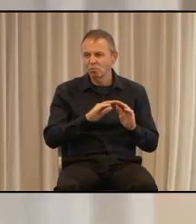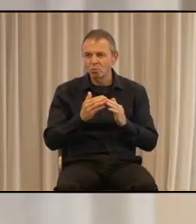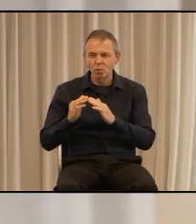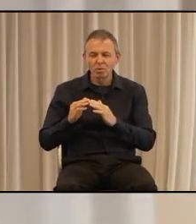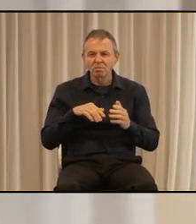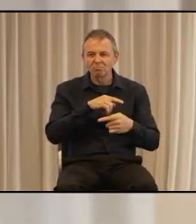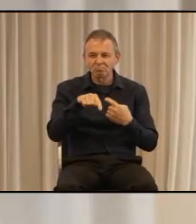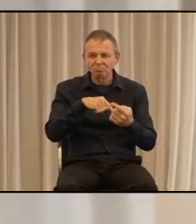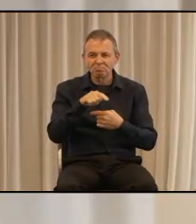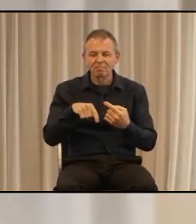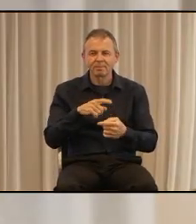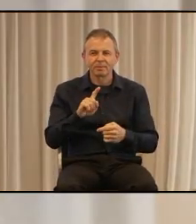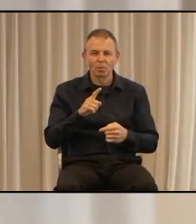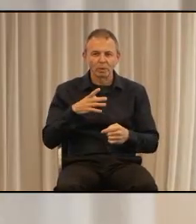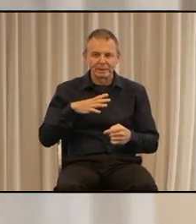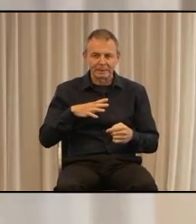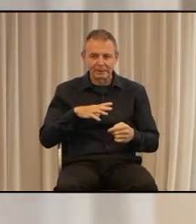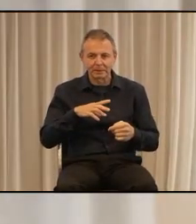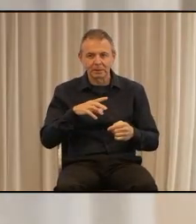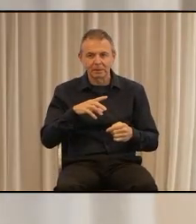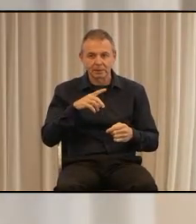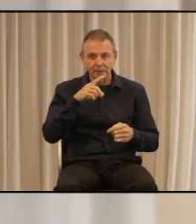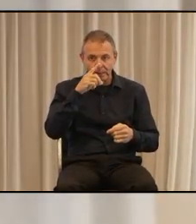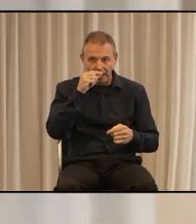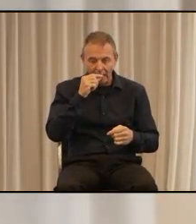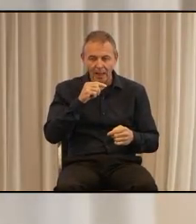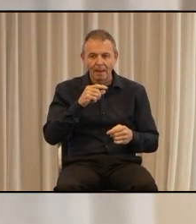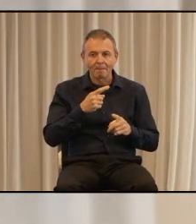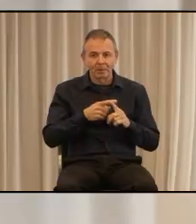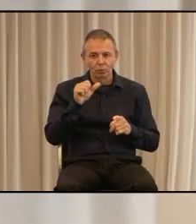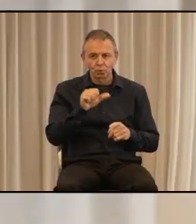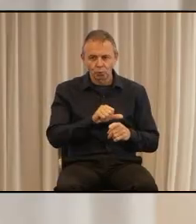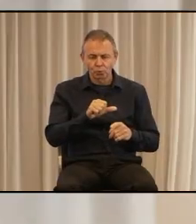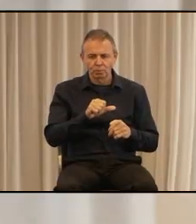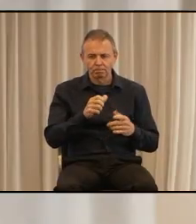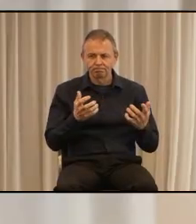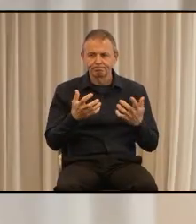needs can and should be met in that way?